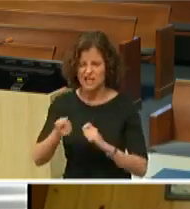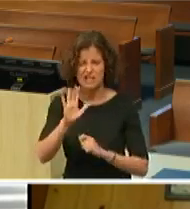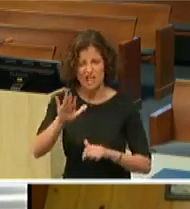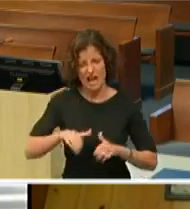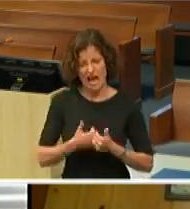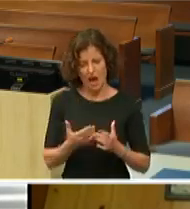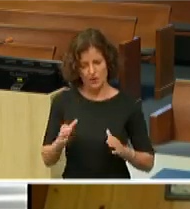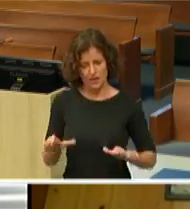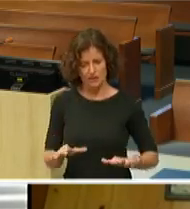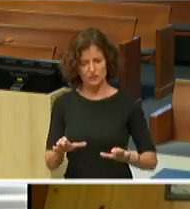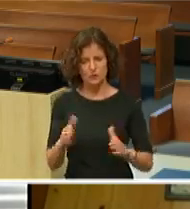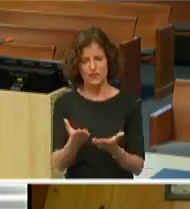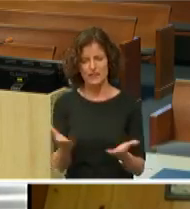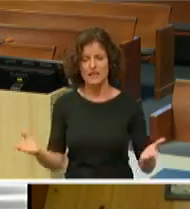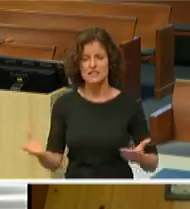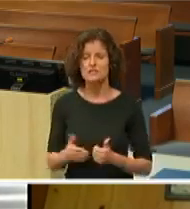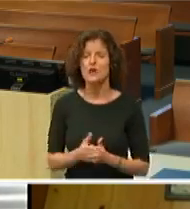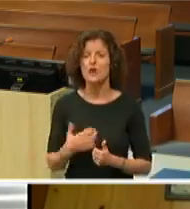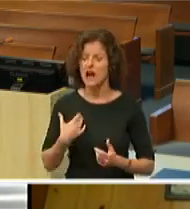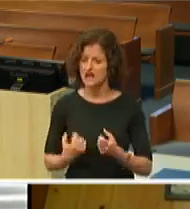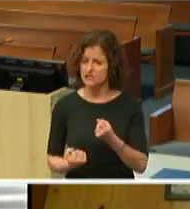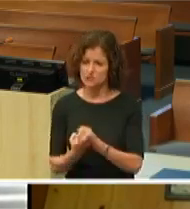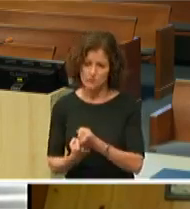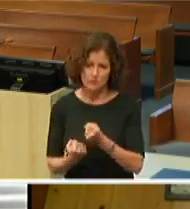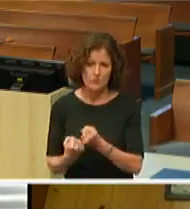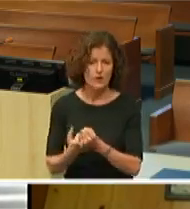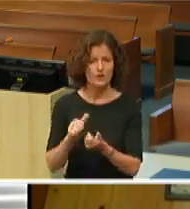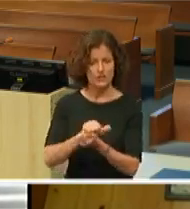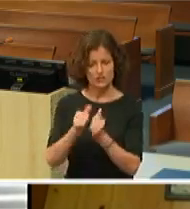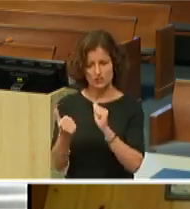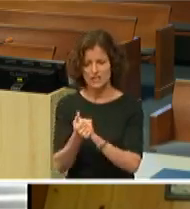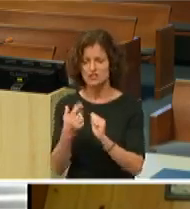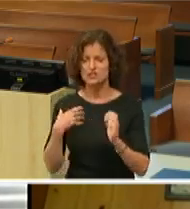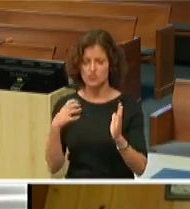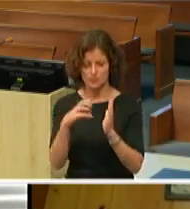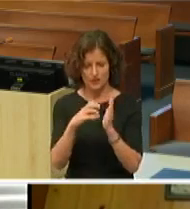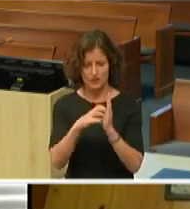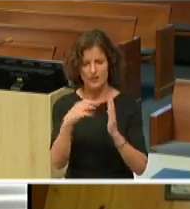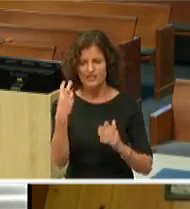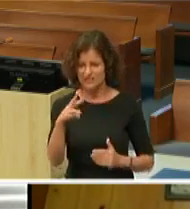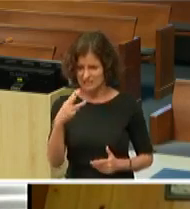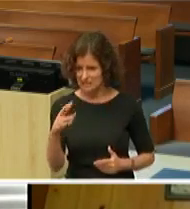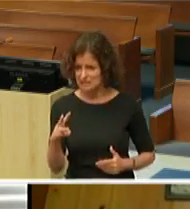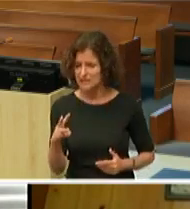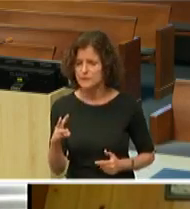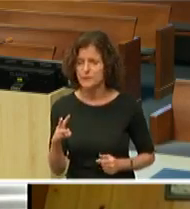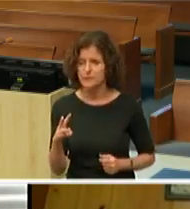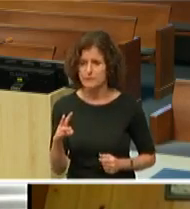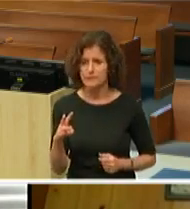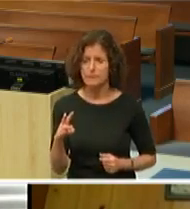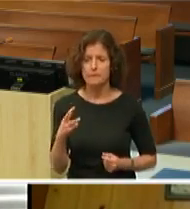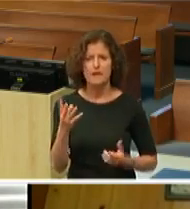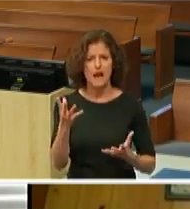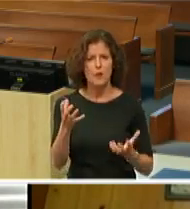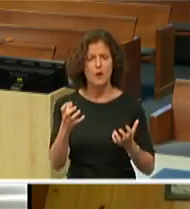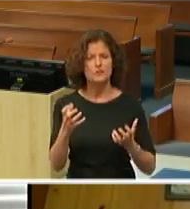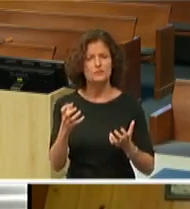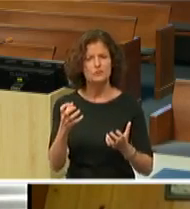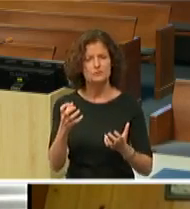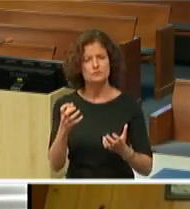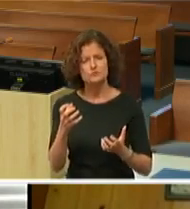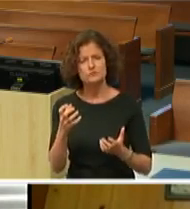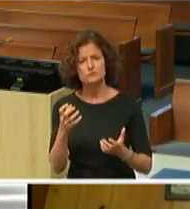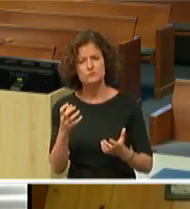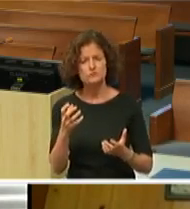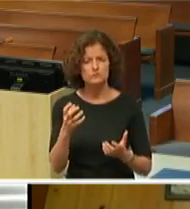doing things. So I support the changes to paragraph 16, Hutch. I want you to know that. I want to just verify